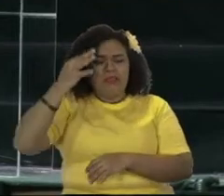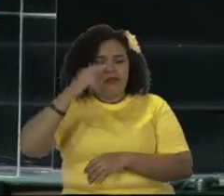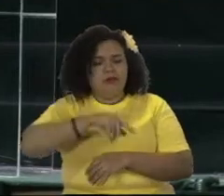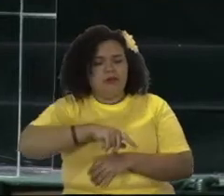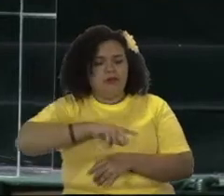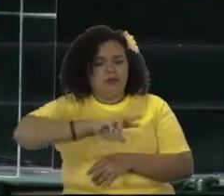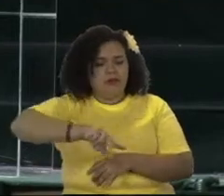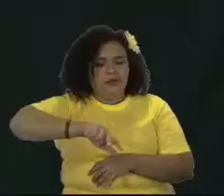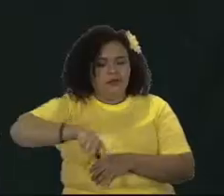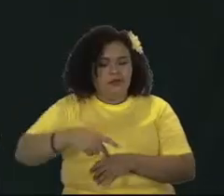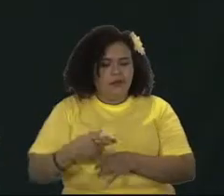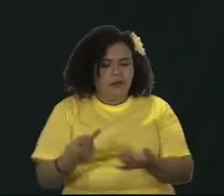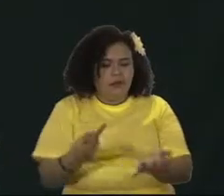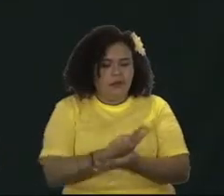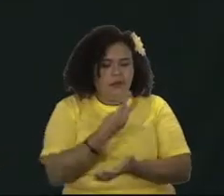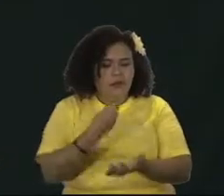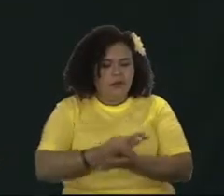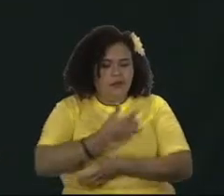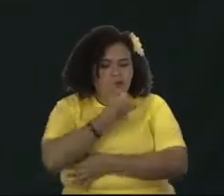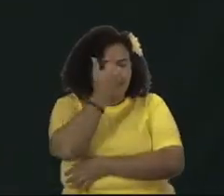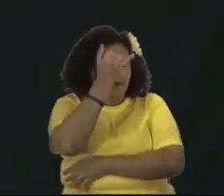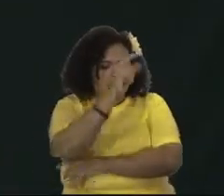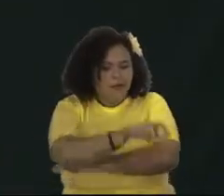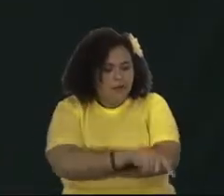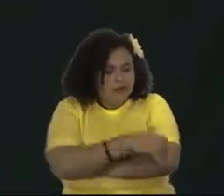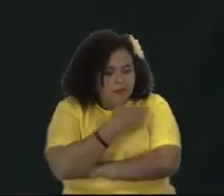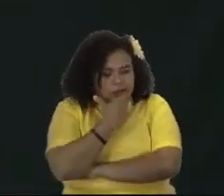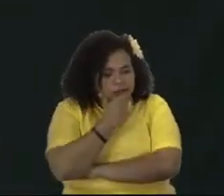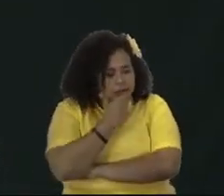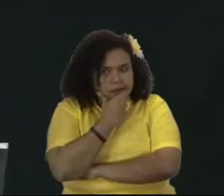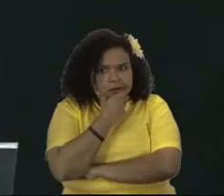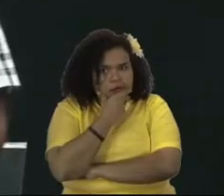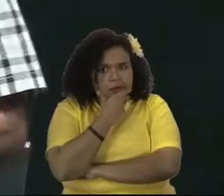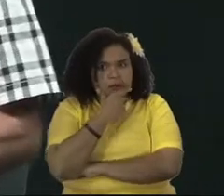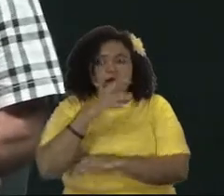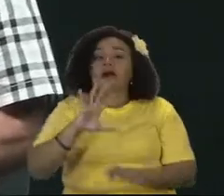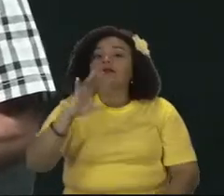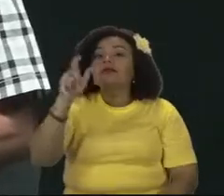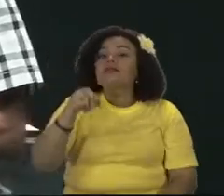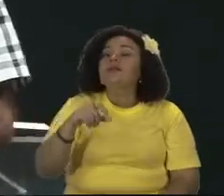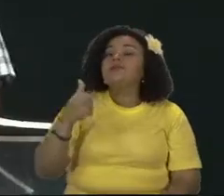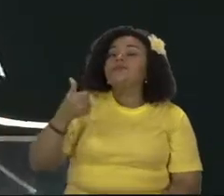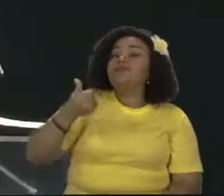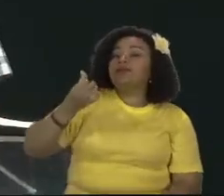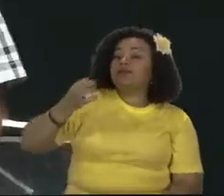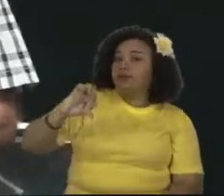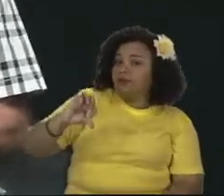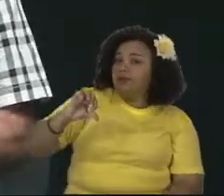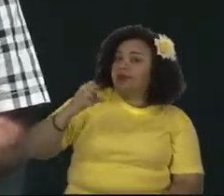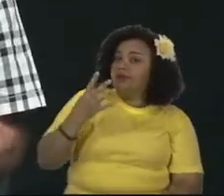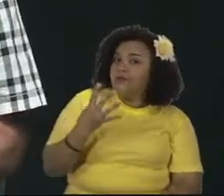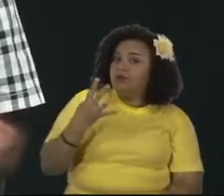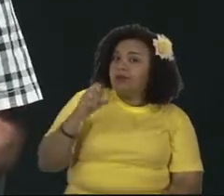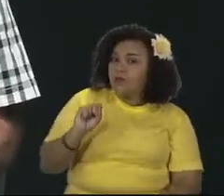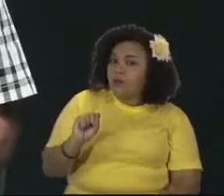Bible changed, and in 1948, they let a young pastor next to